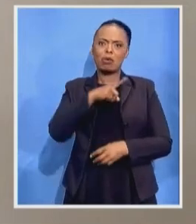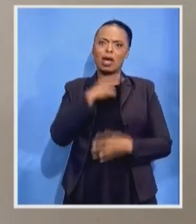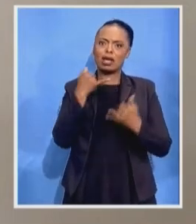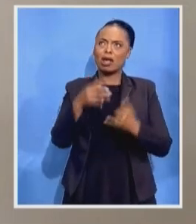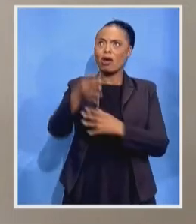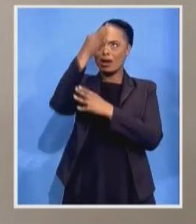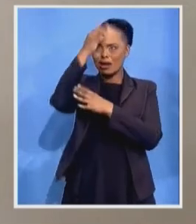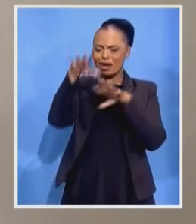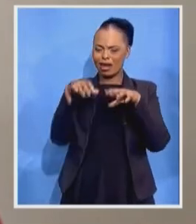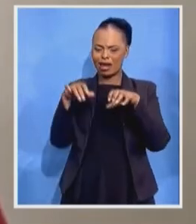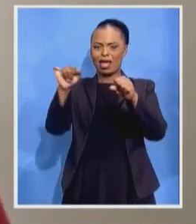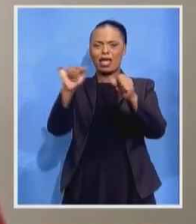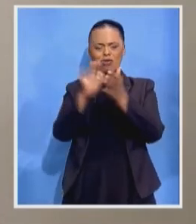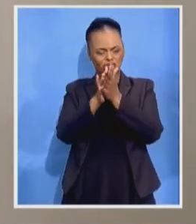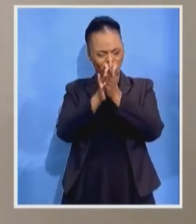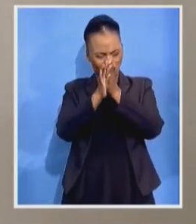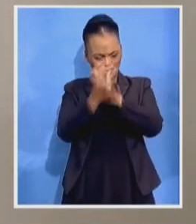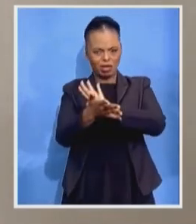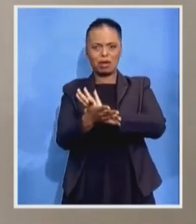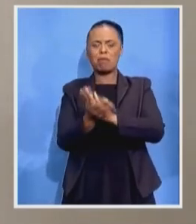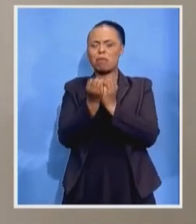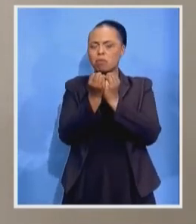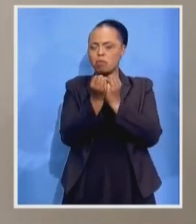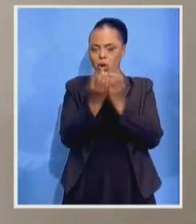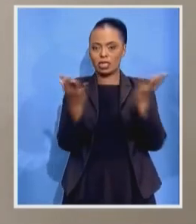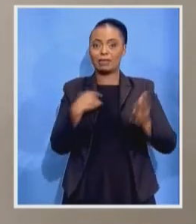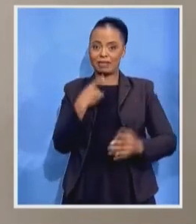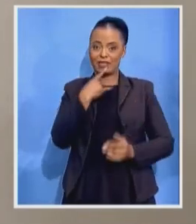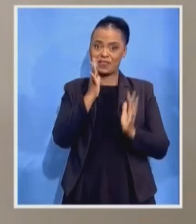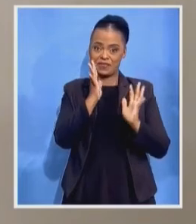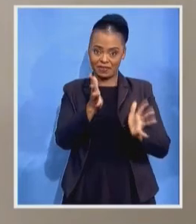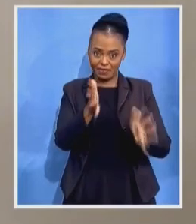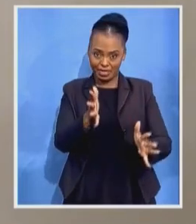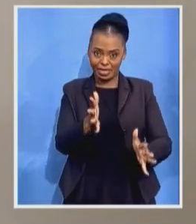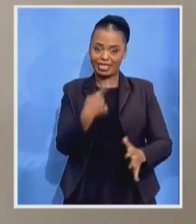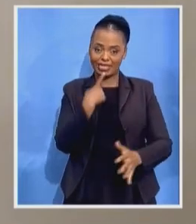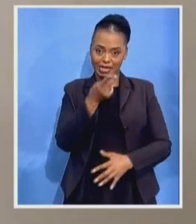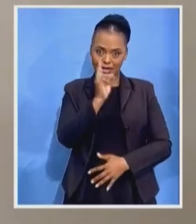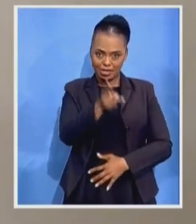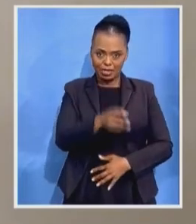black professionals and managers as collateral damage.